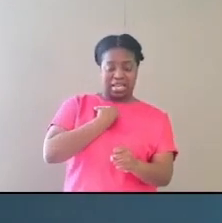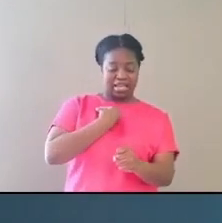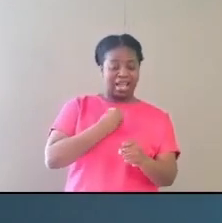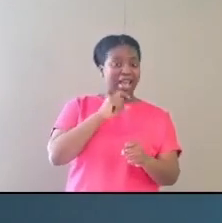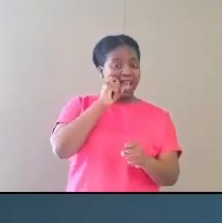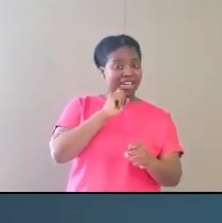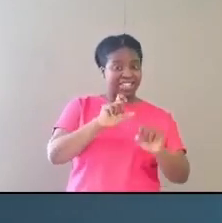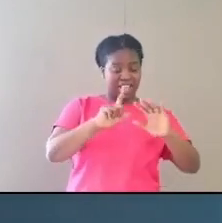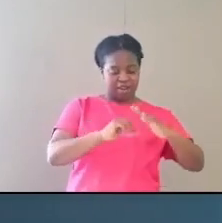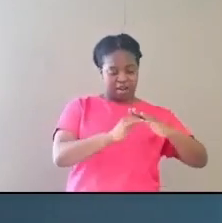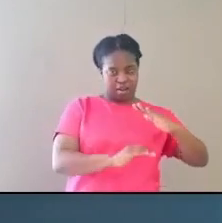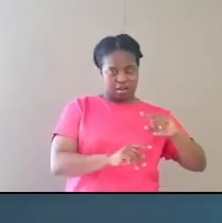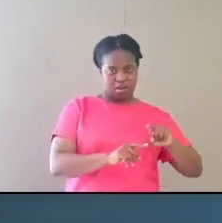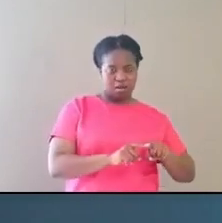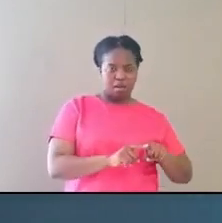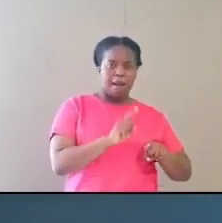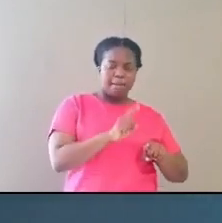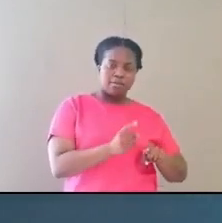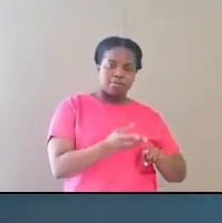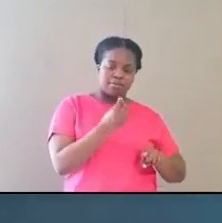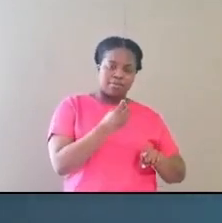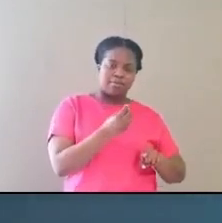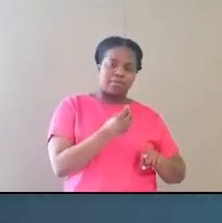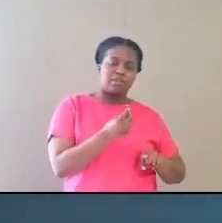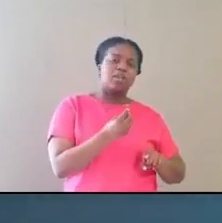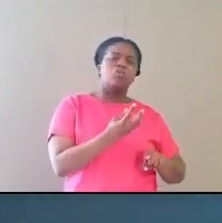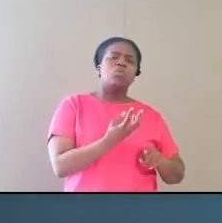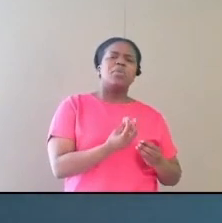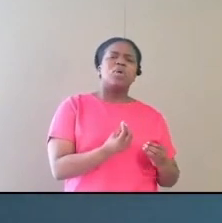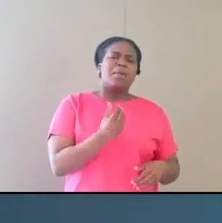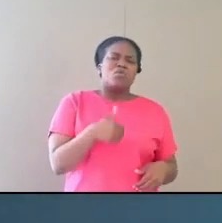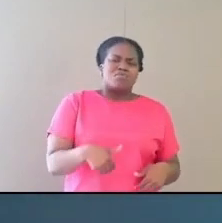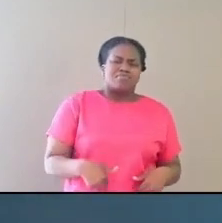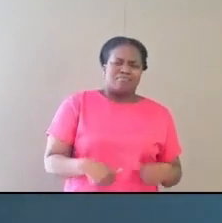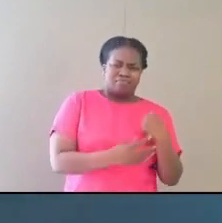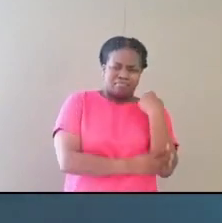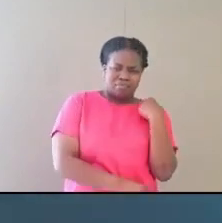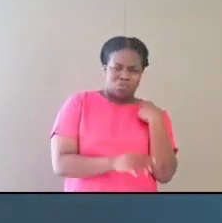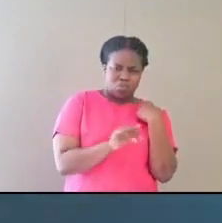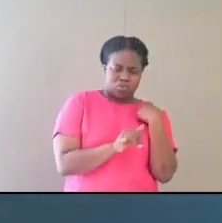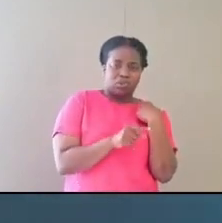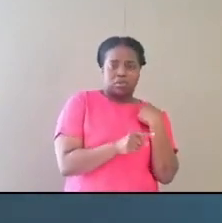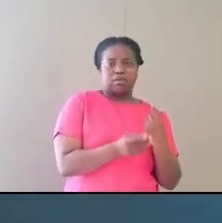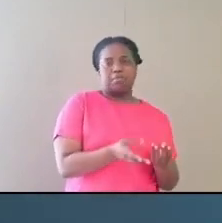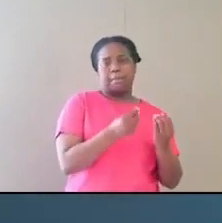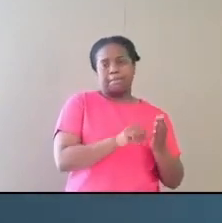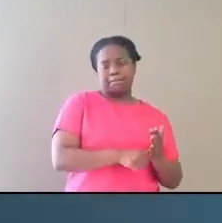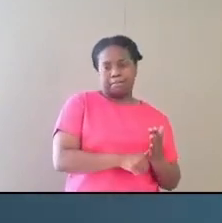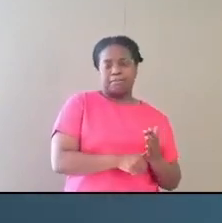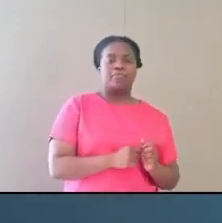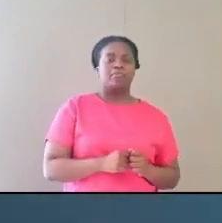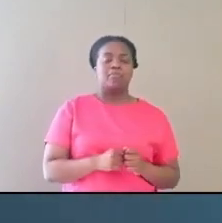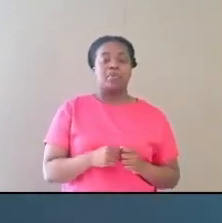and with a means test, so it was targeted to children living in poverty. When challenged on the low amount, Minister of